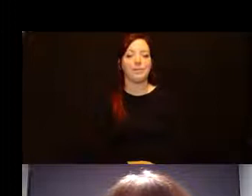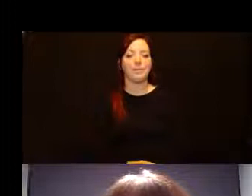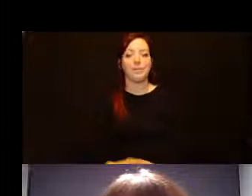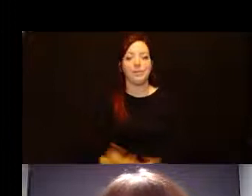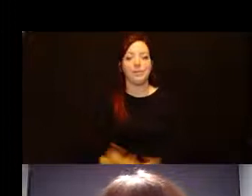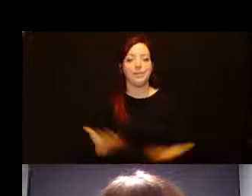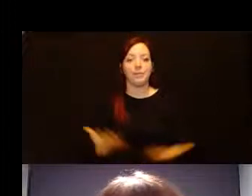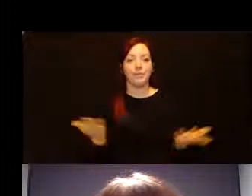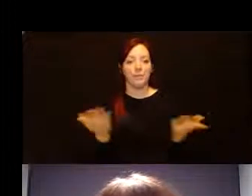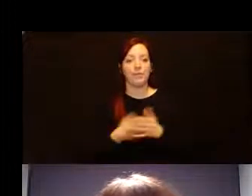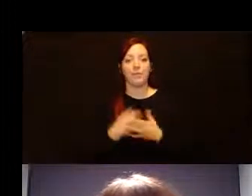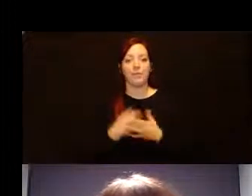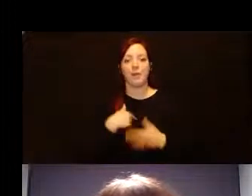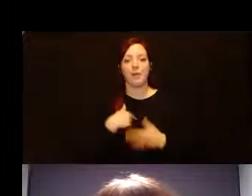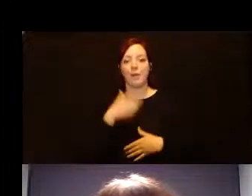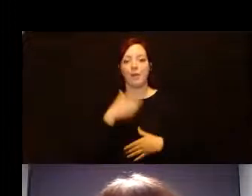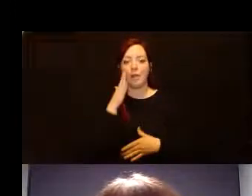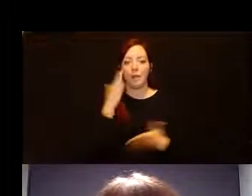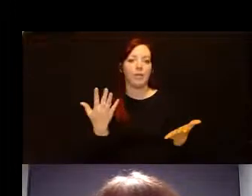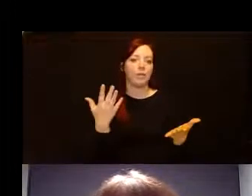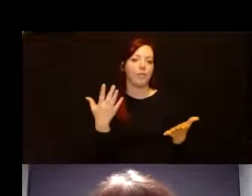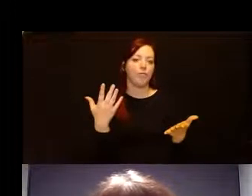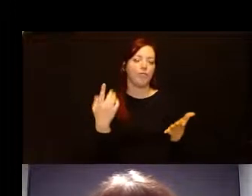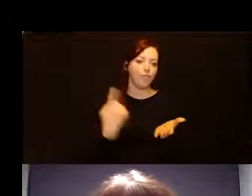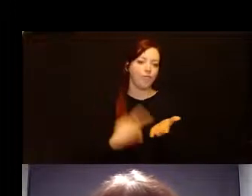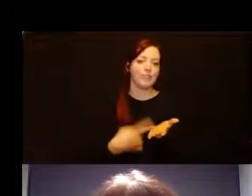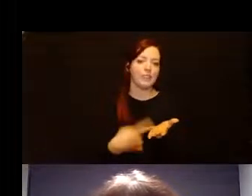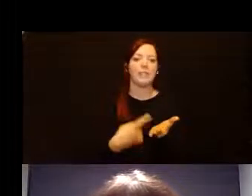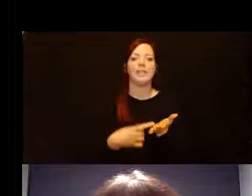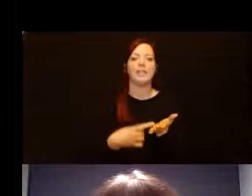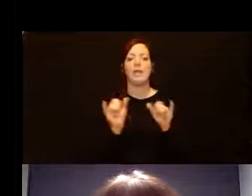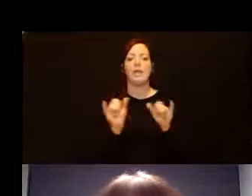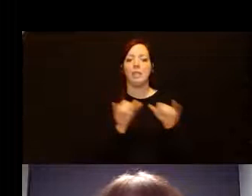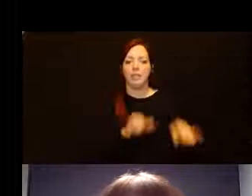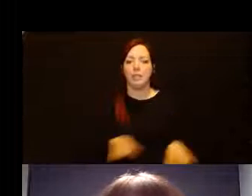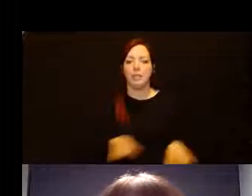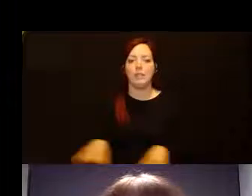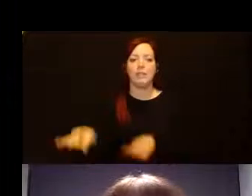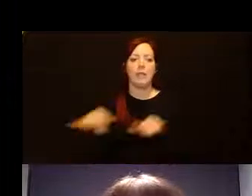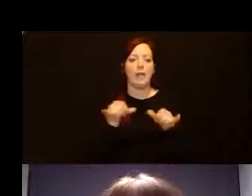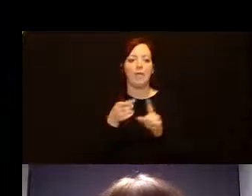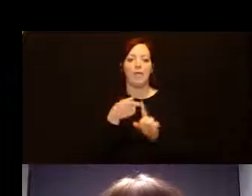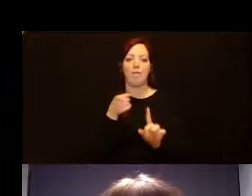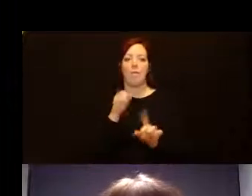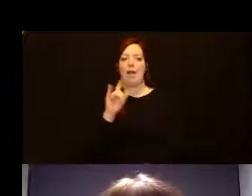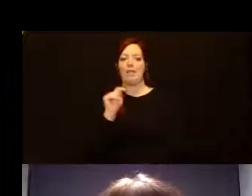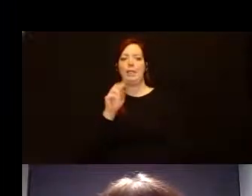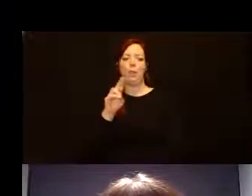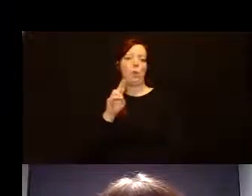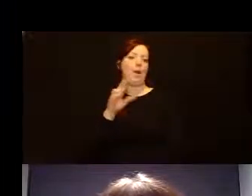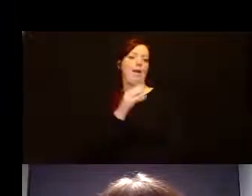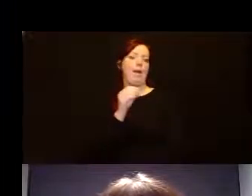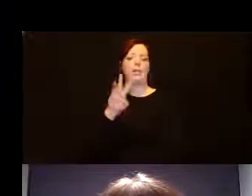standard from ITU and WHO. ITU and WHO started our collaboration